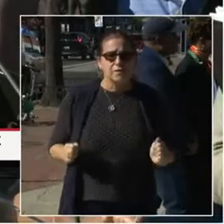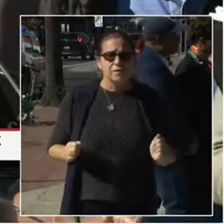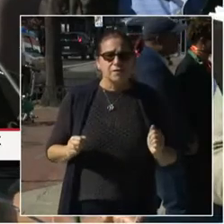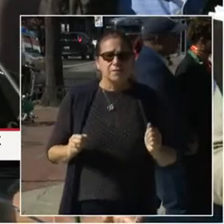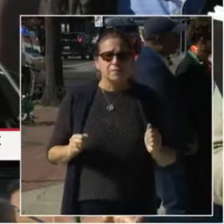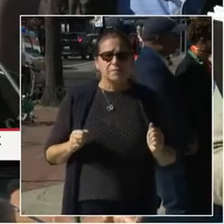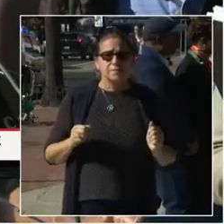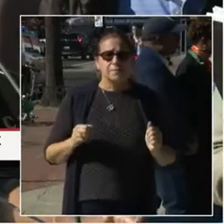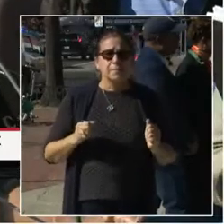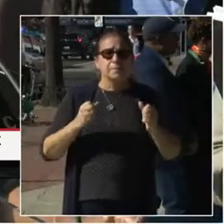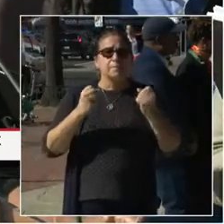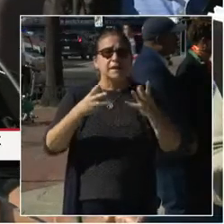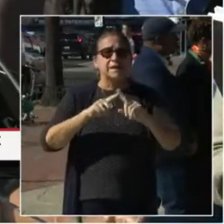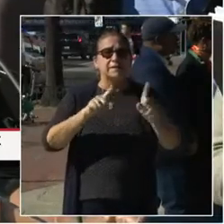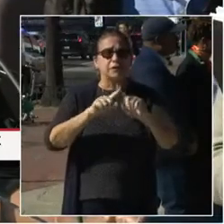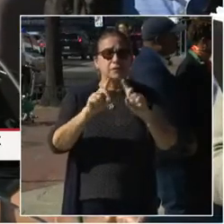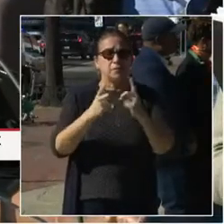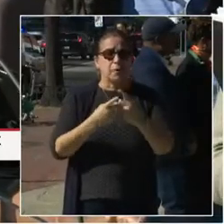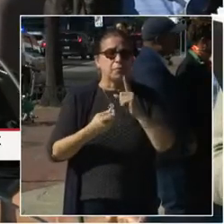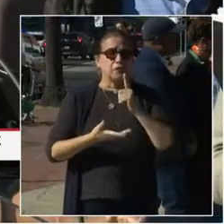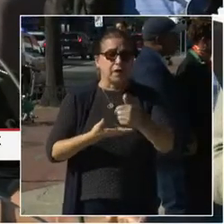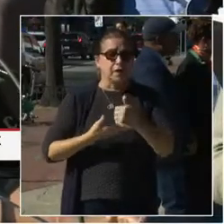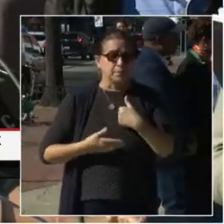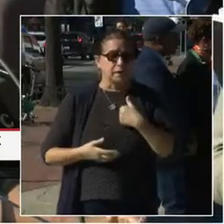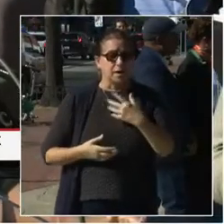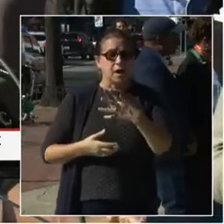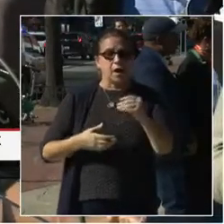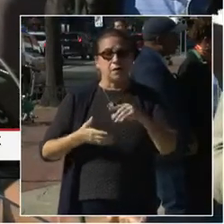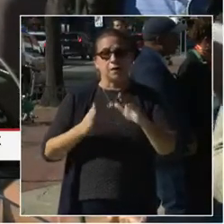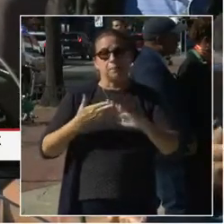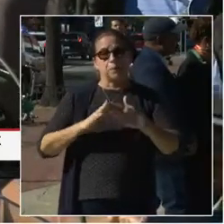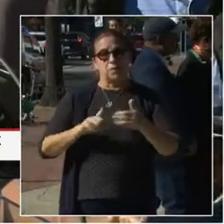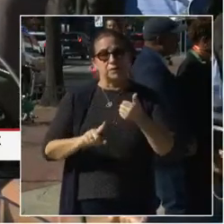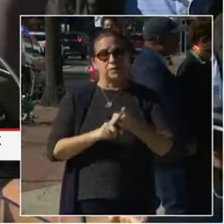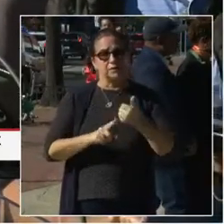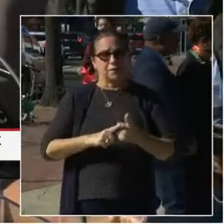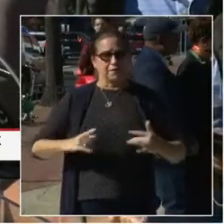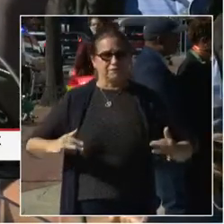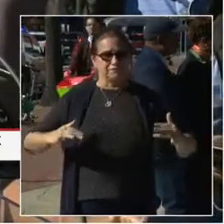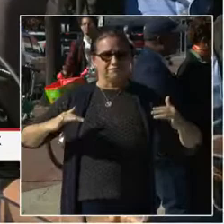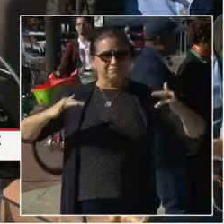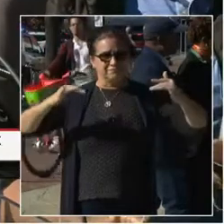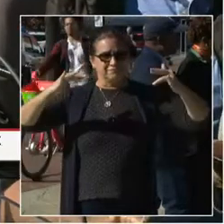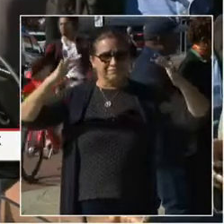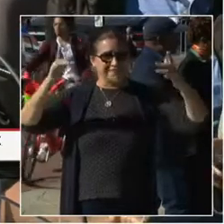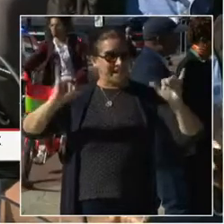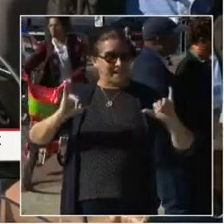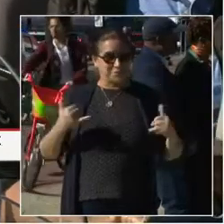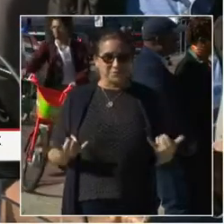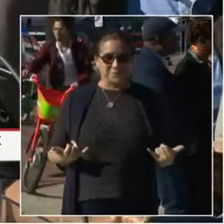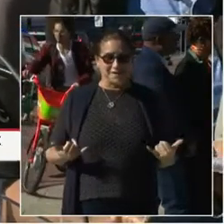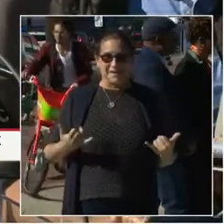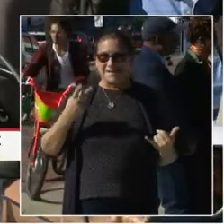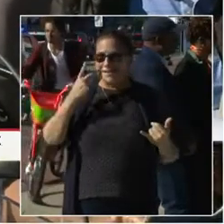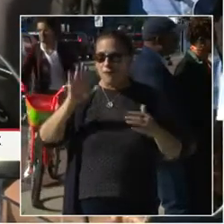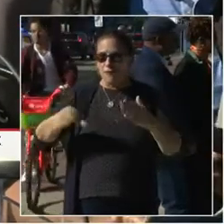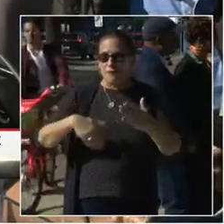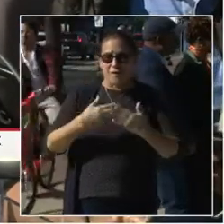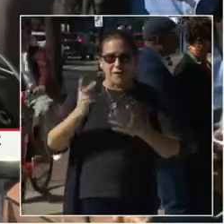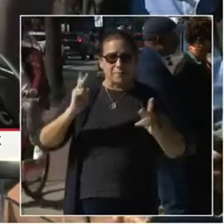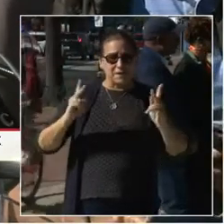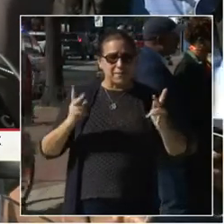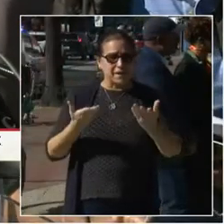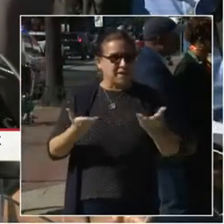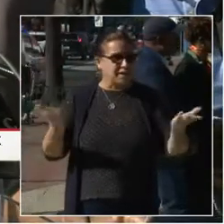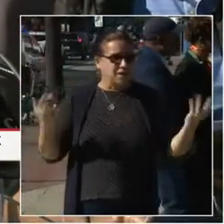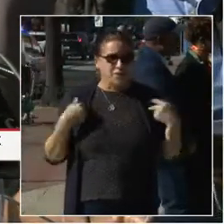successful because of the hearts and the souls of the people that work in these departments and took the time